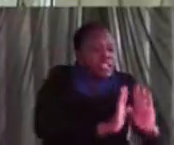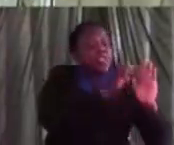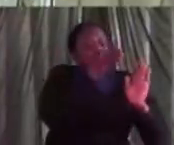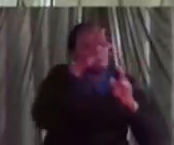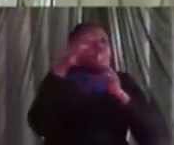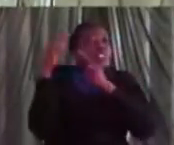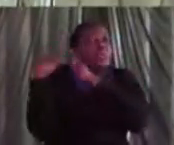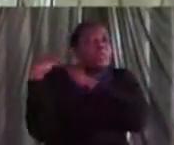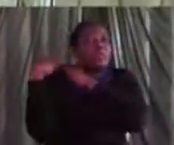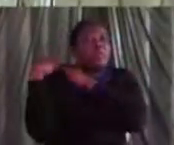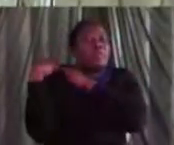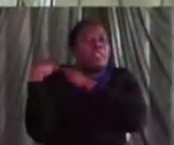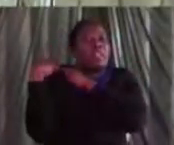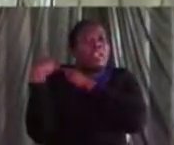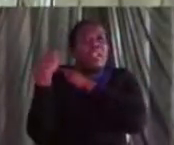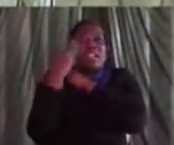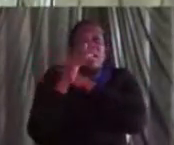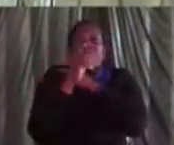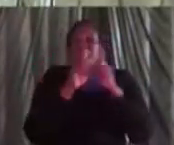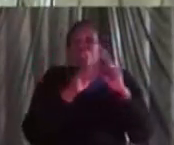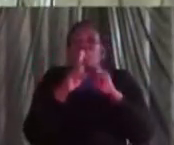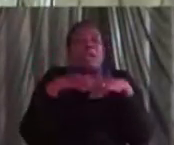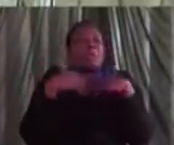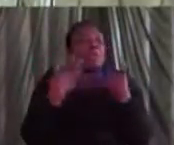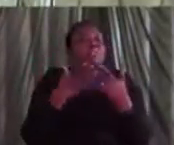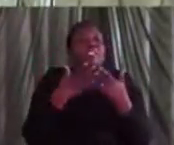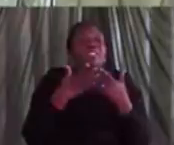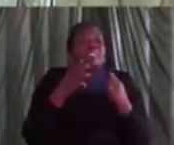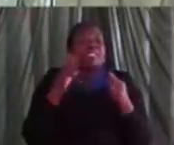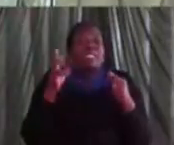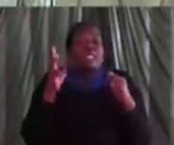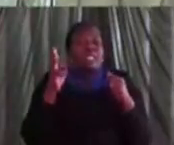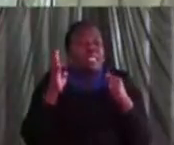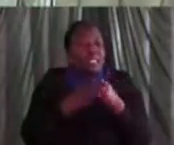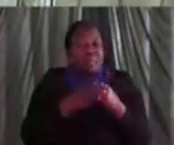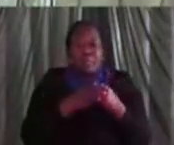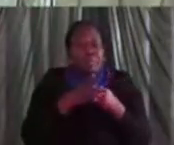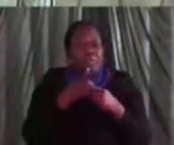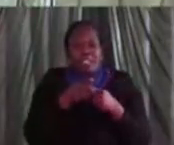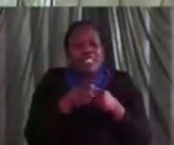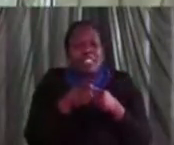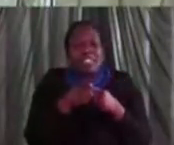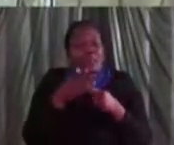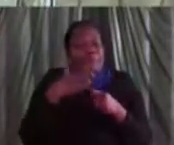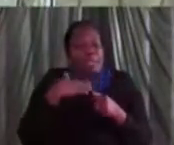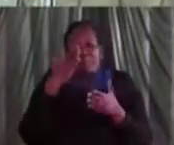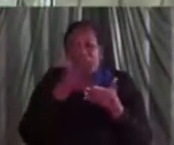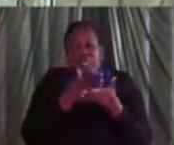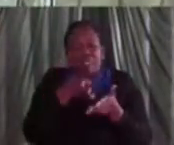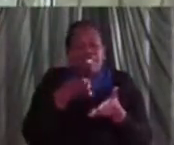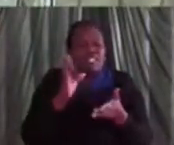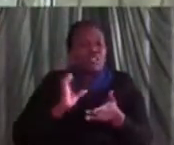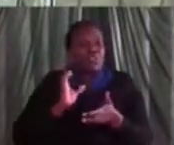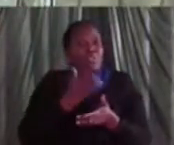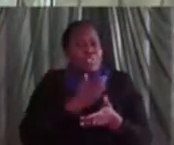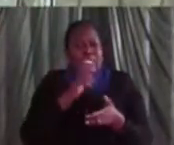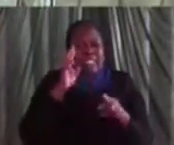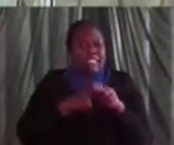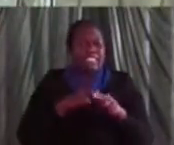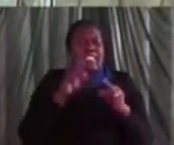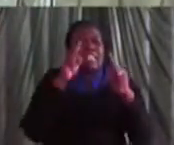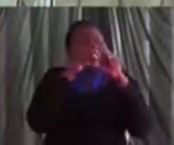If you are talking about September, I do not believe that this commission will put this whole exercise off until September, when you can avail your